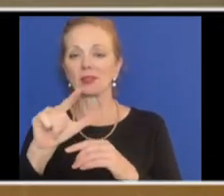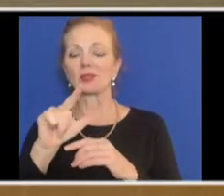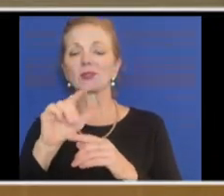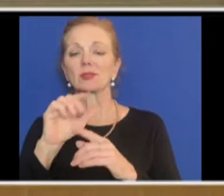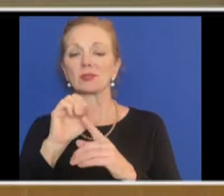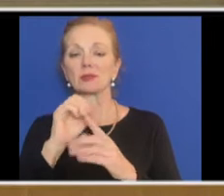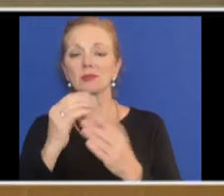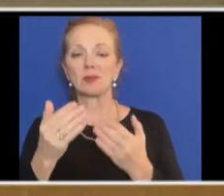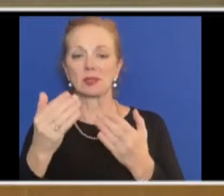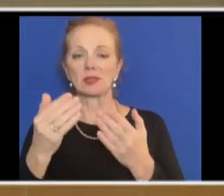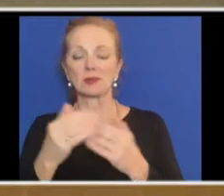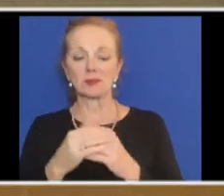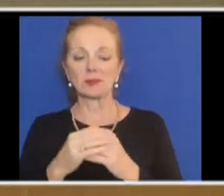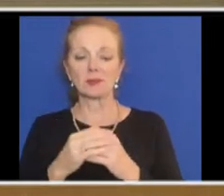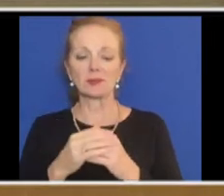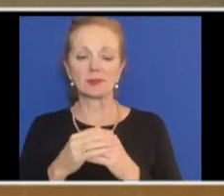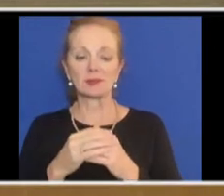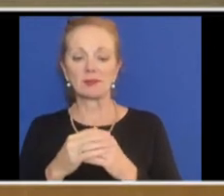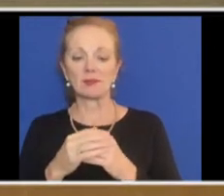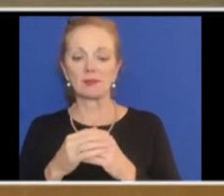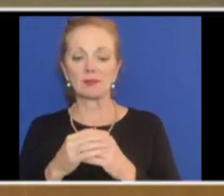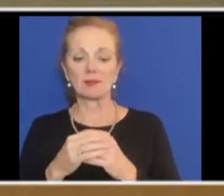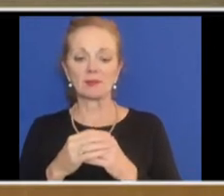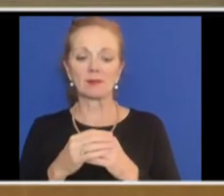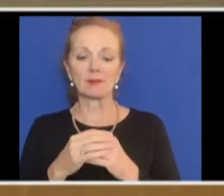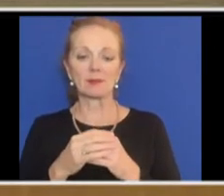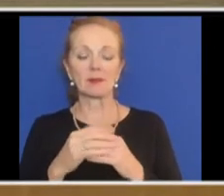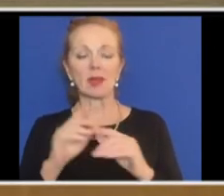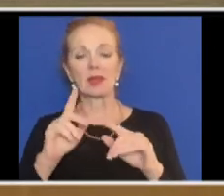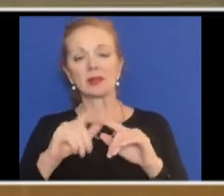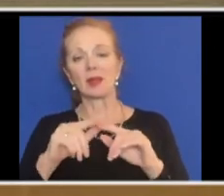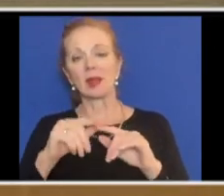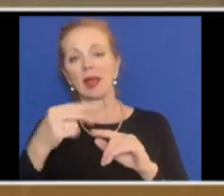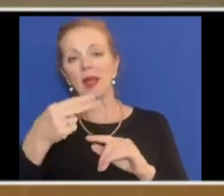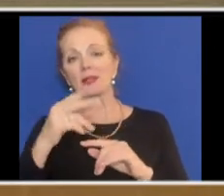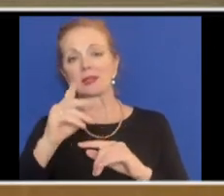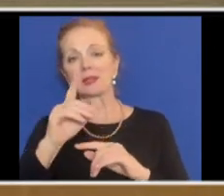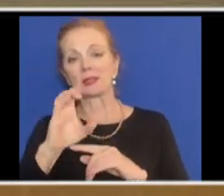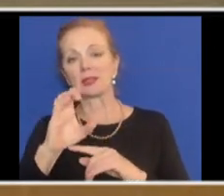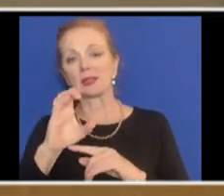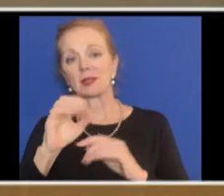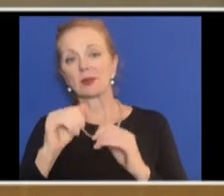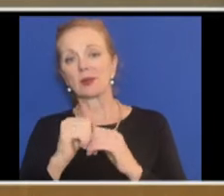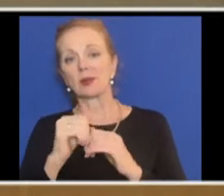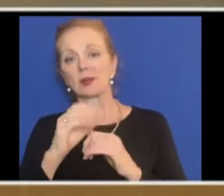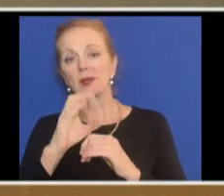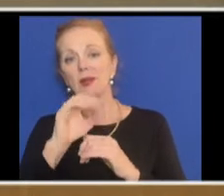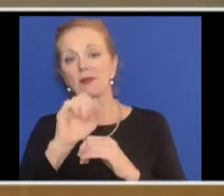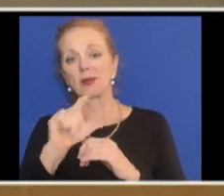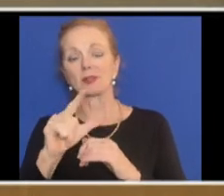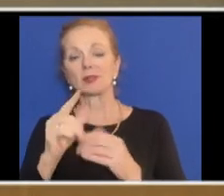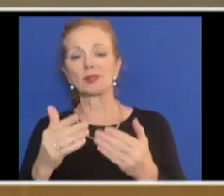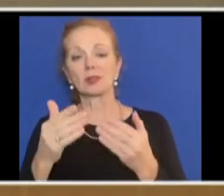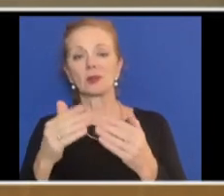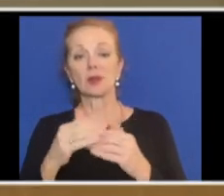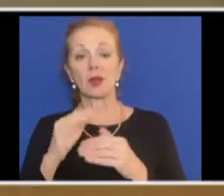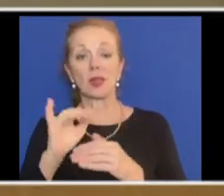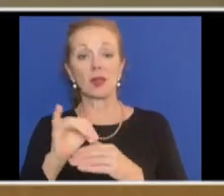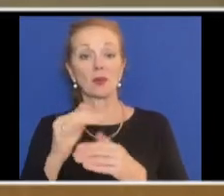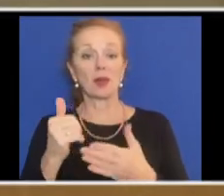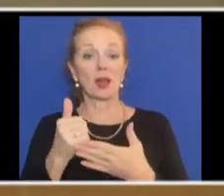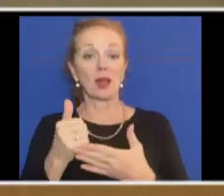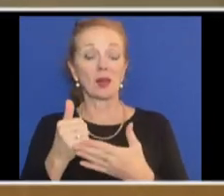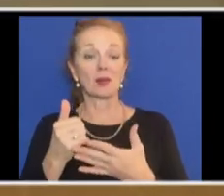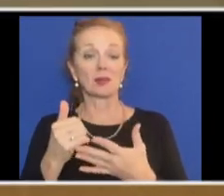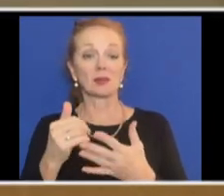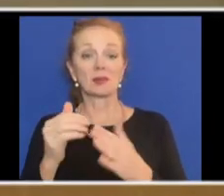um or relied on the HTC with that conventional submission that would help you